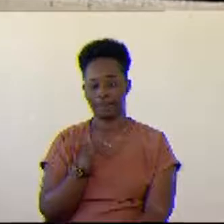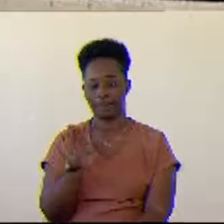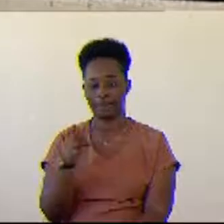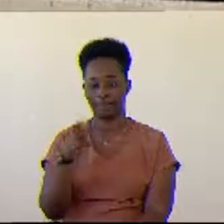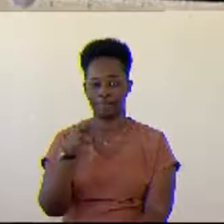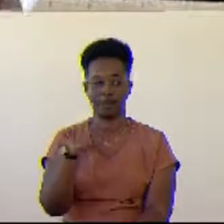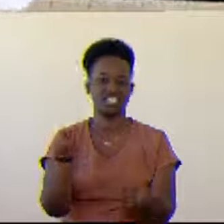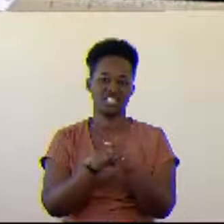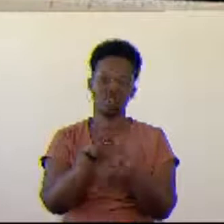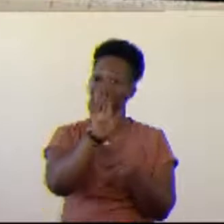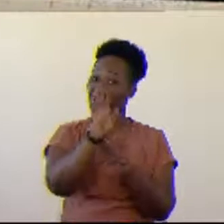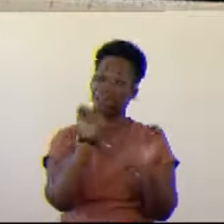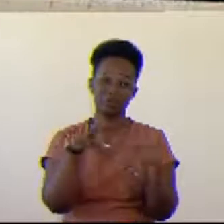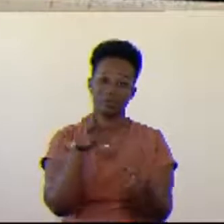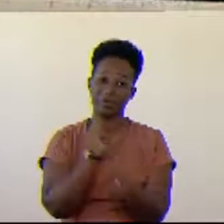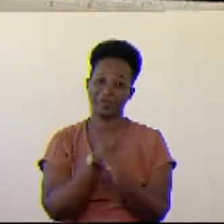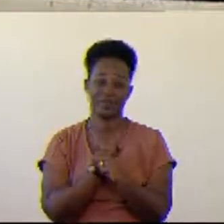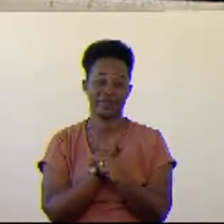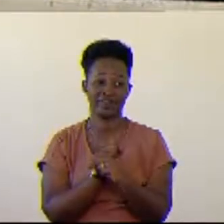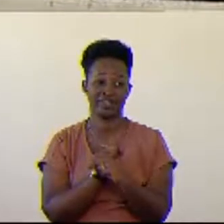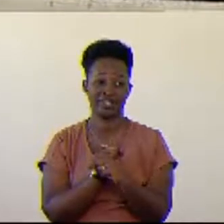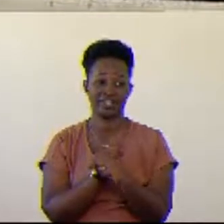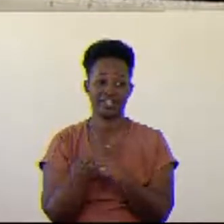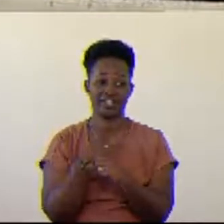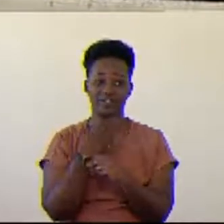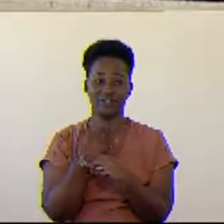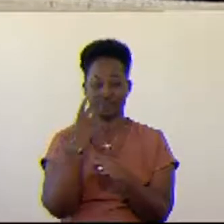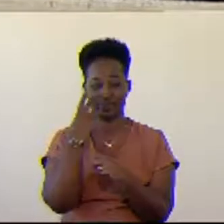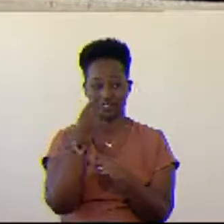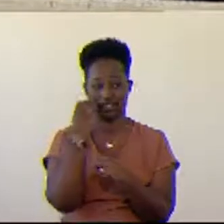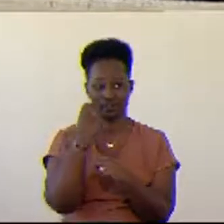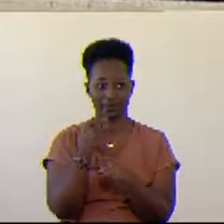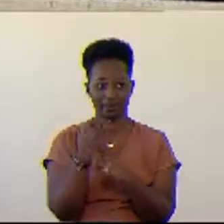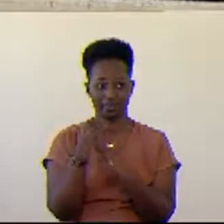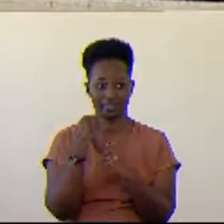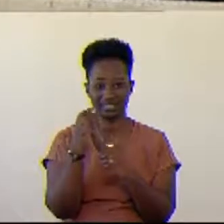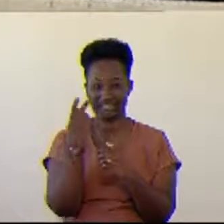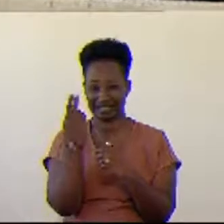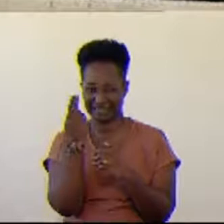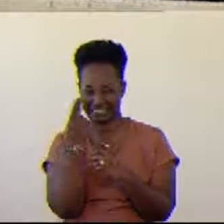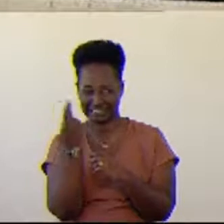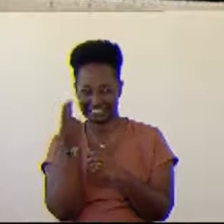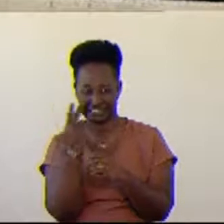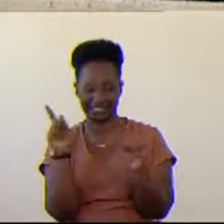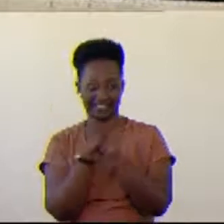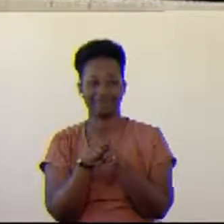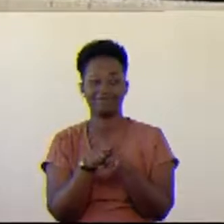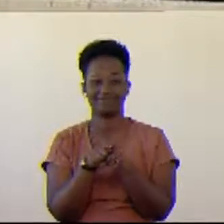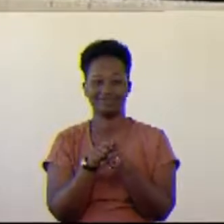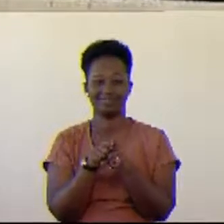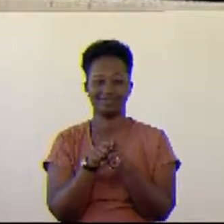cardboard. Even you can do it. Okay. I want to just see that it resembles what we have done. You see? This is what I have